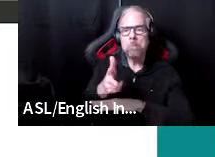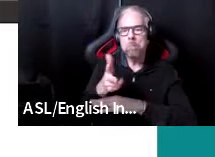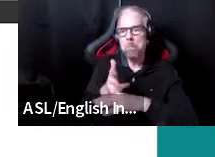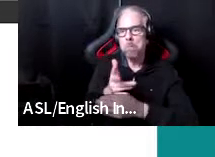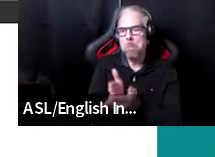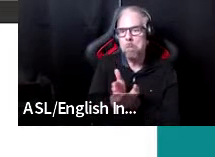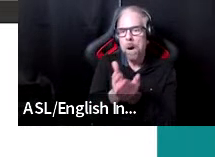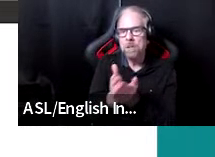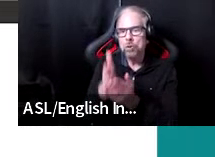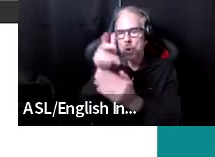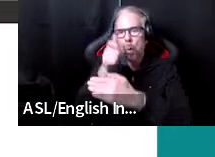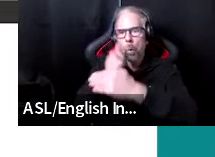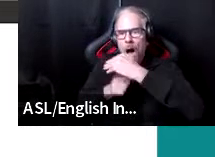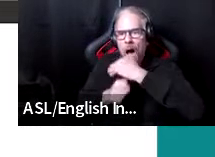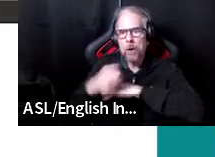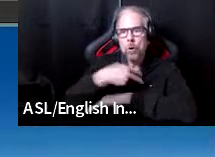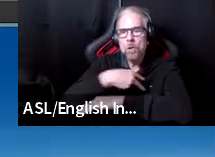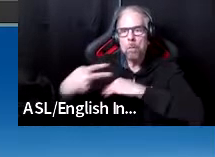slide.